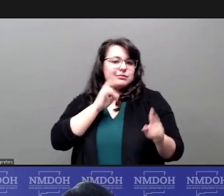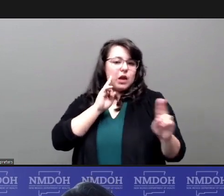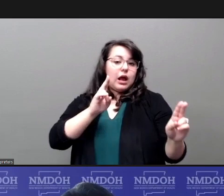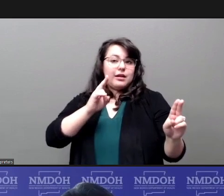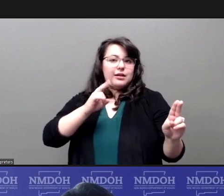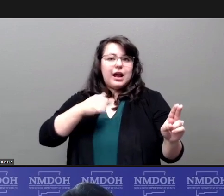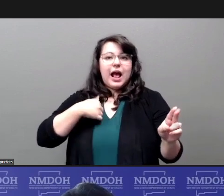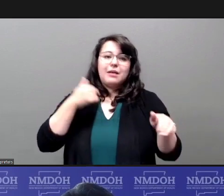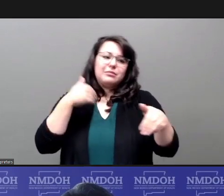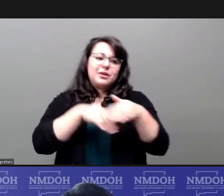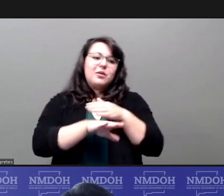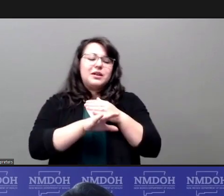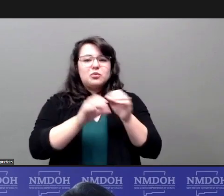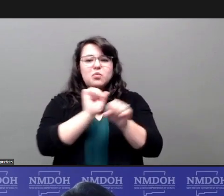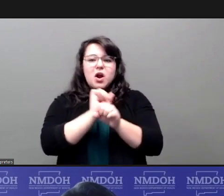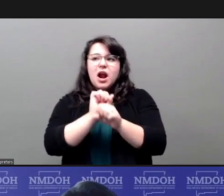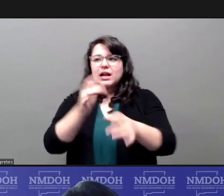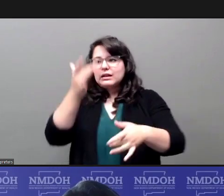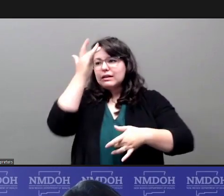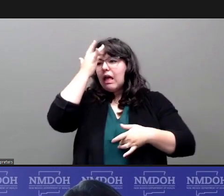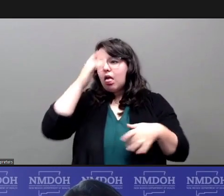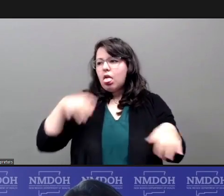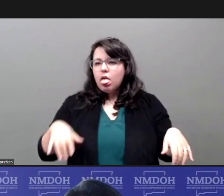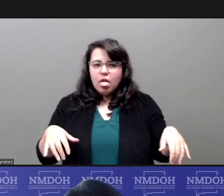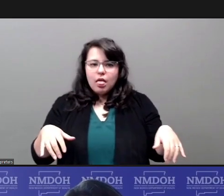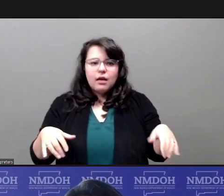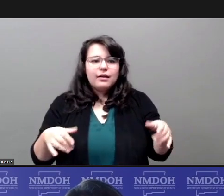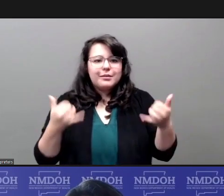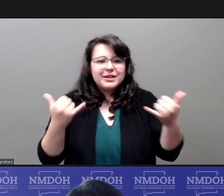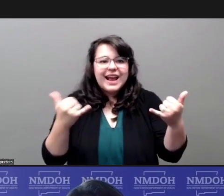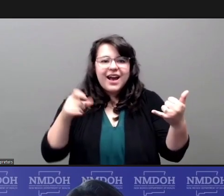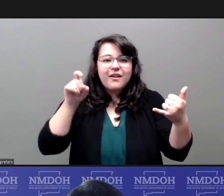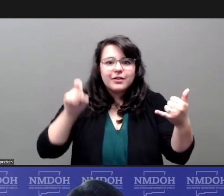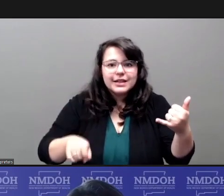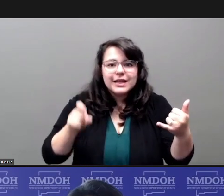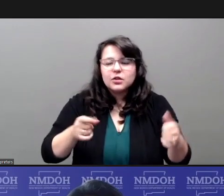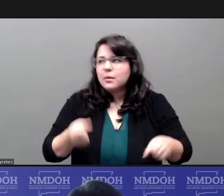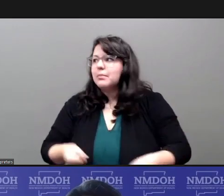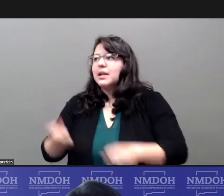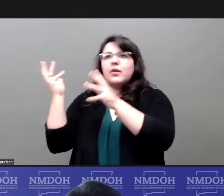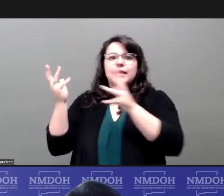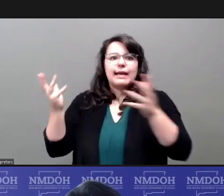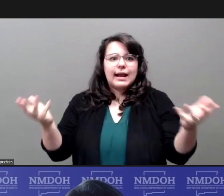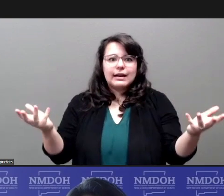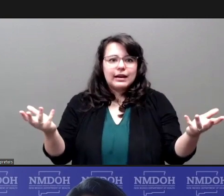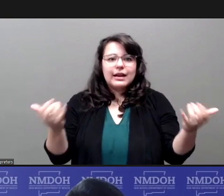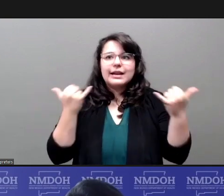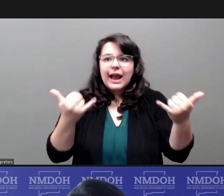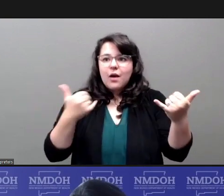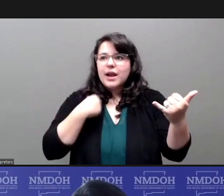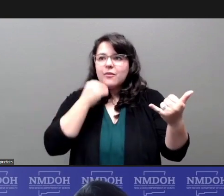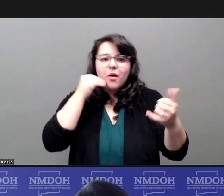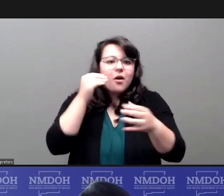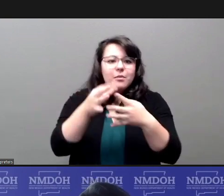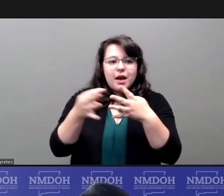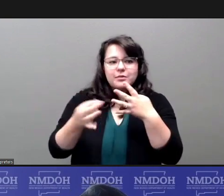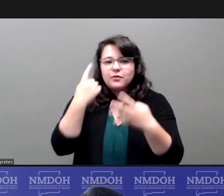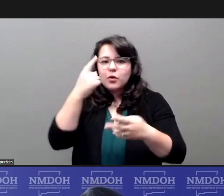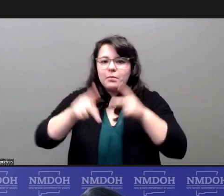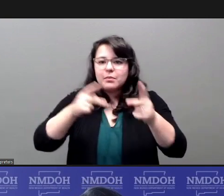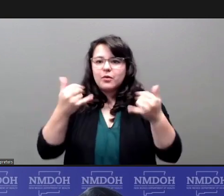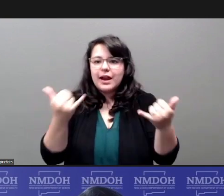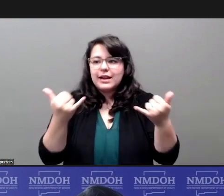And like it used to be, we need to obliterate that from our thinking. We have home options for people now in